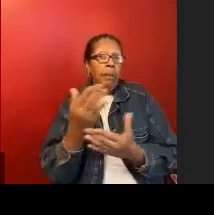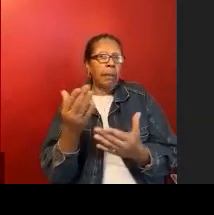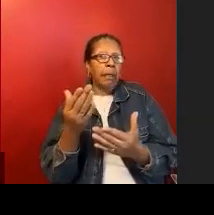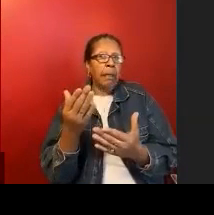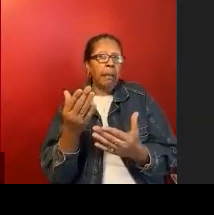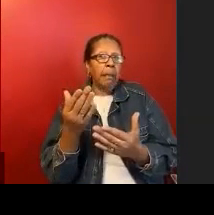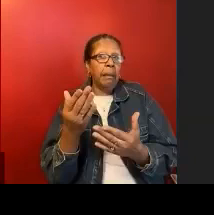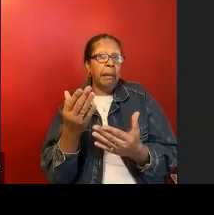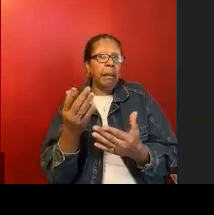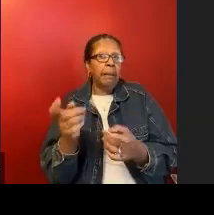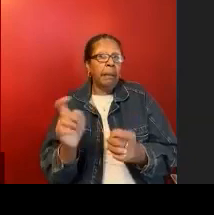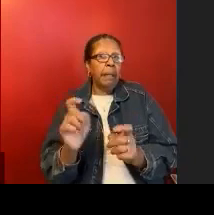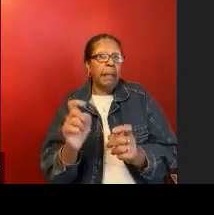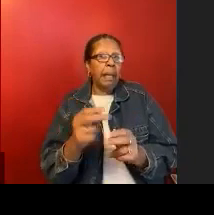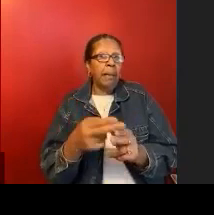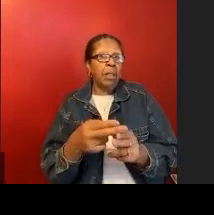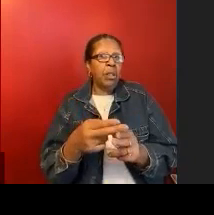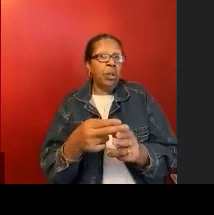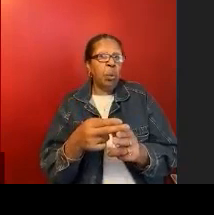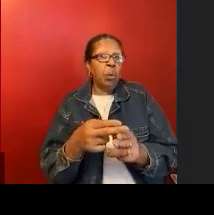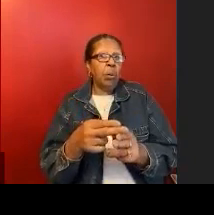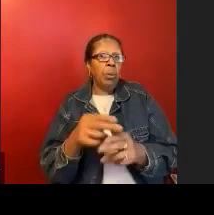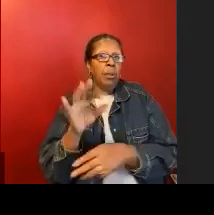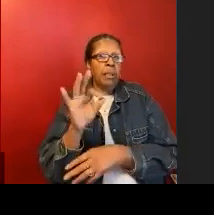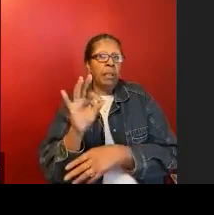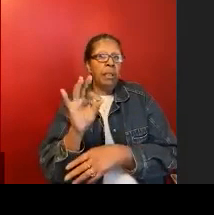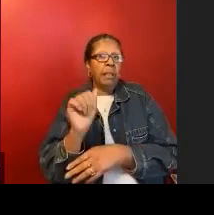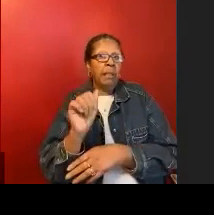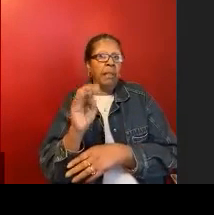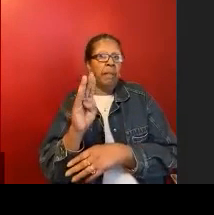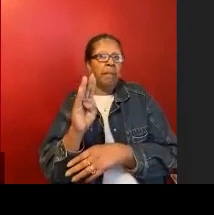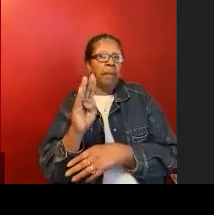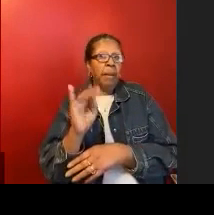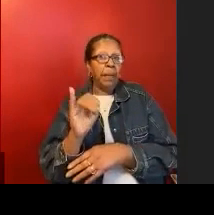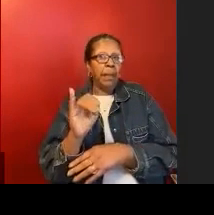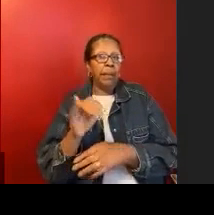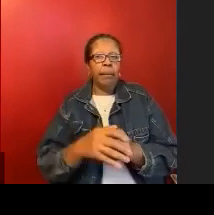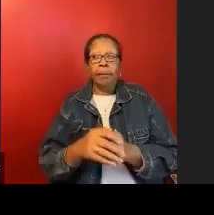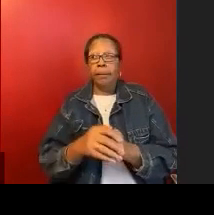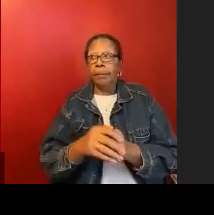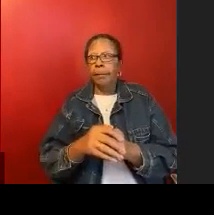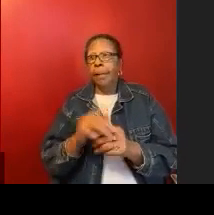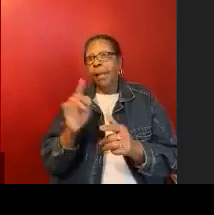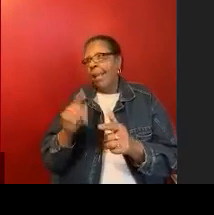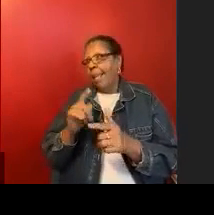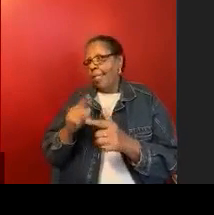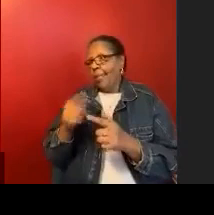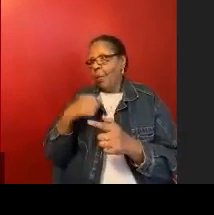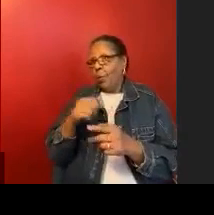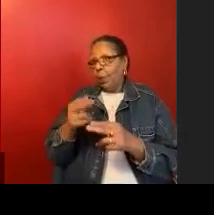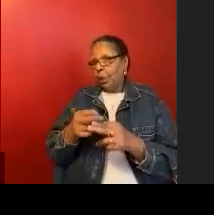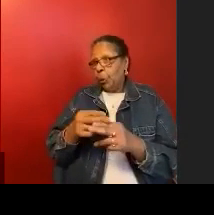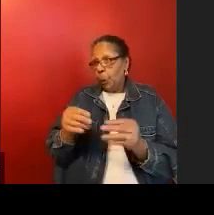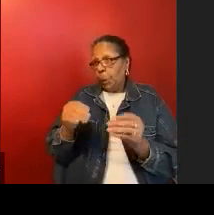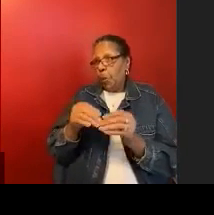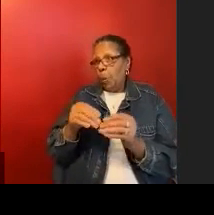short for Fabiel. Okay. Yeah. And then we can shorten it to Fab as he gets older, and all